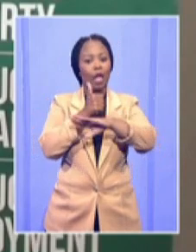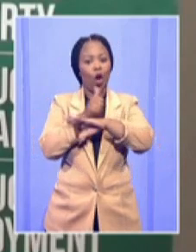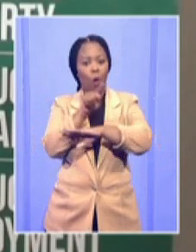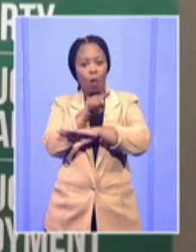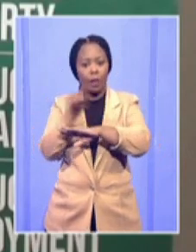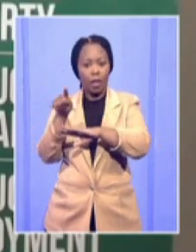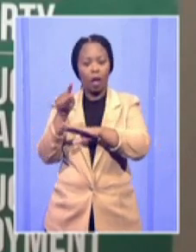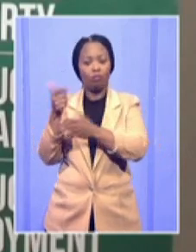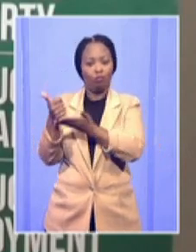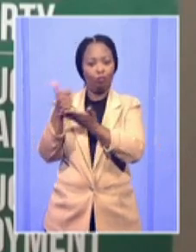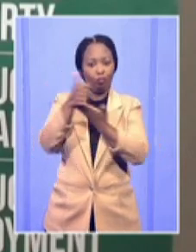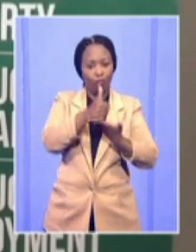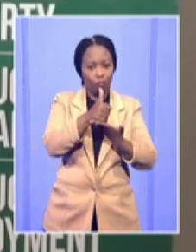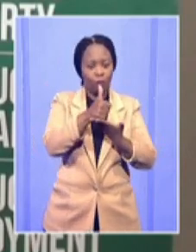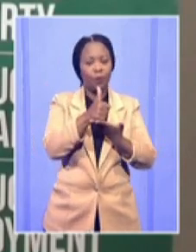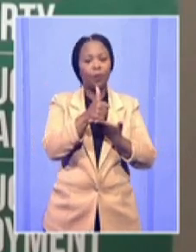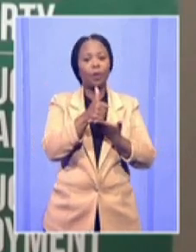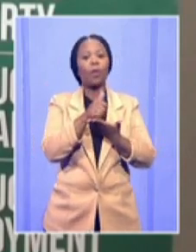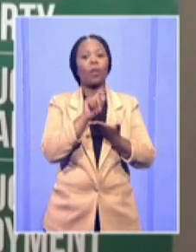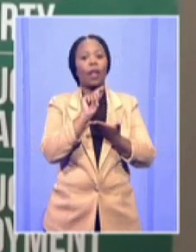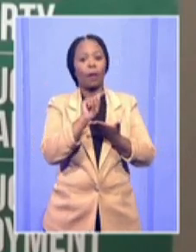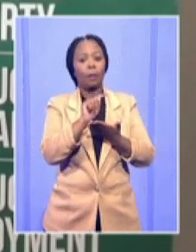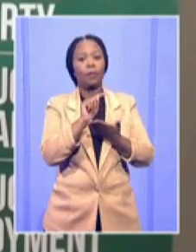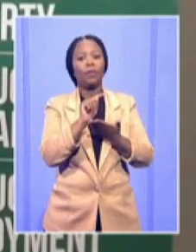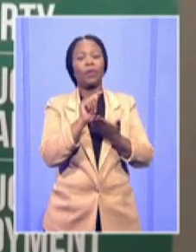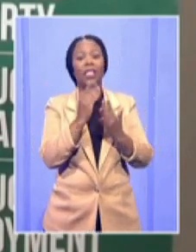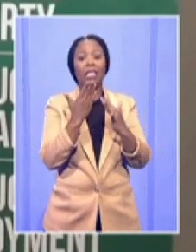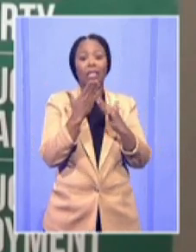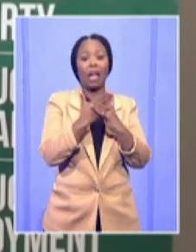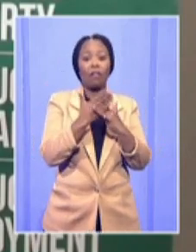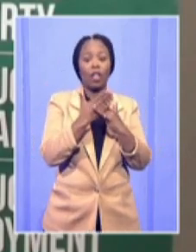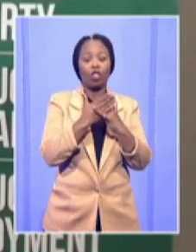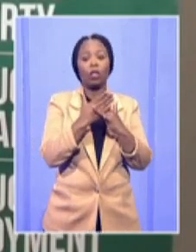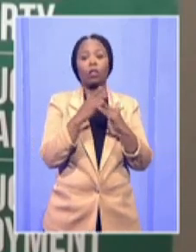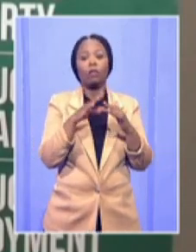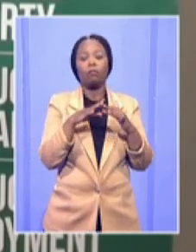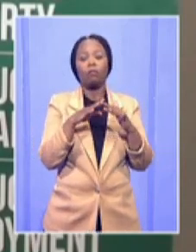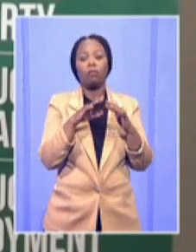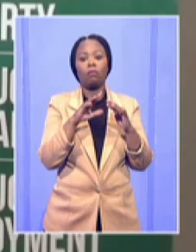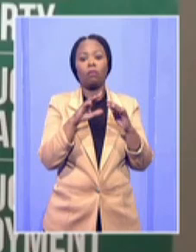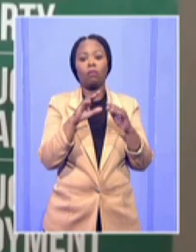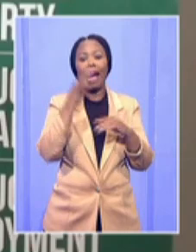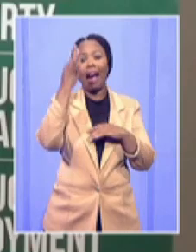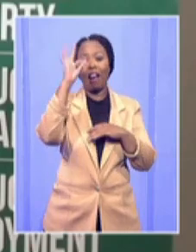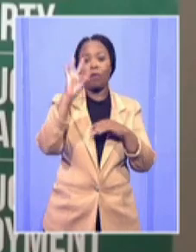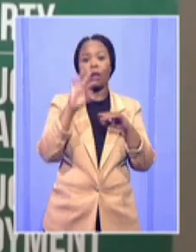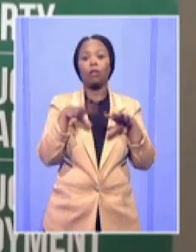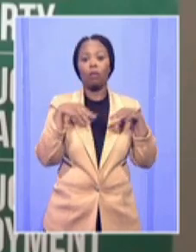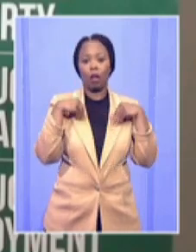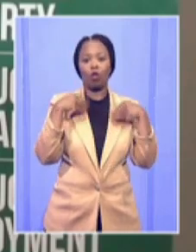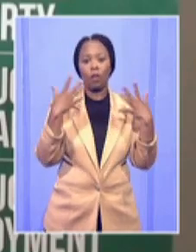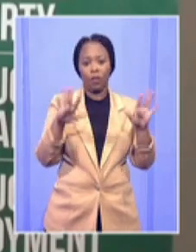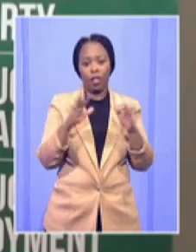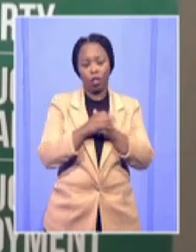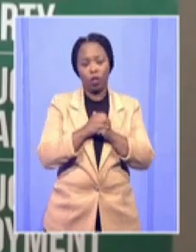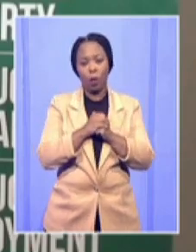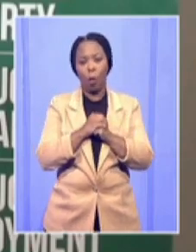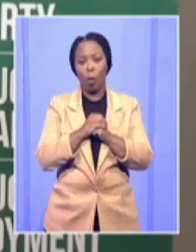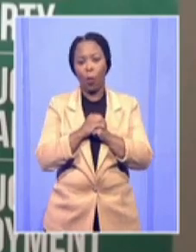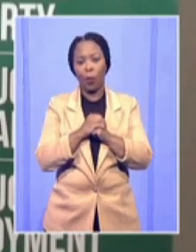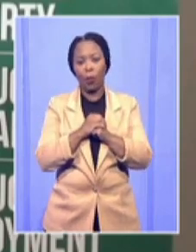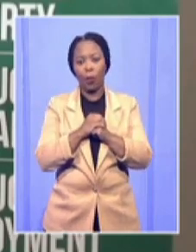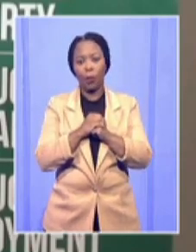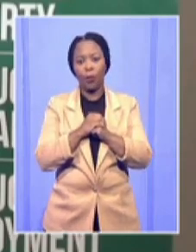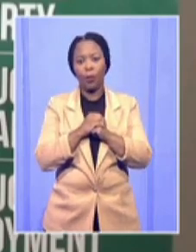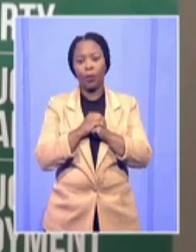reflection upon and measurement of these interventions adopted by government, and to look at how we managed